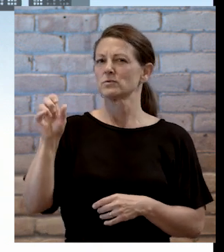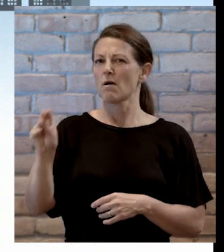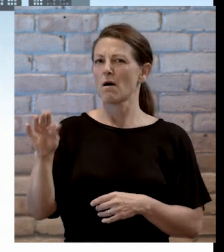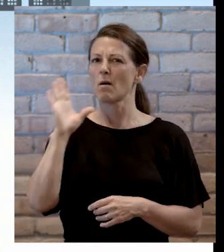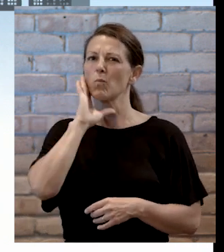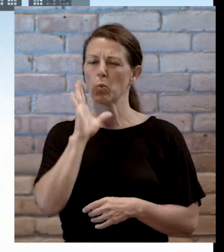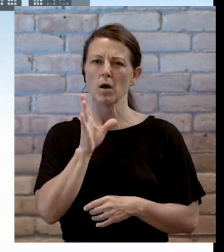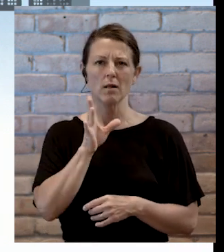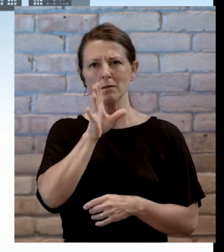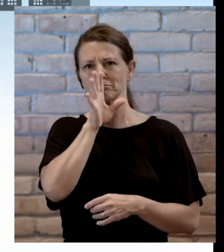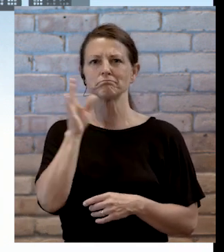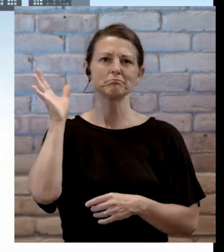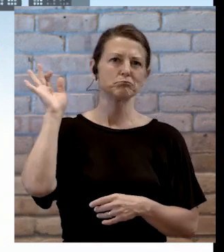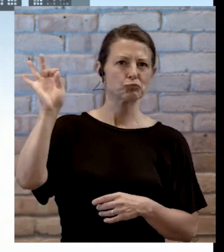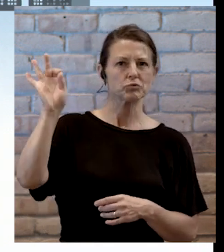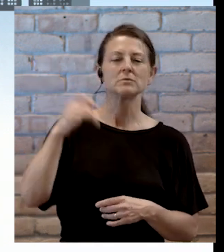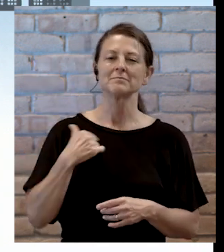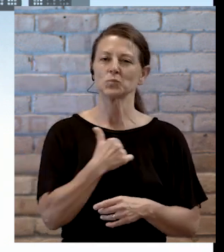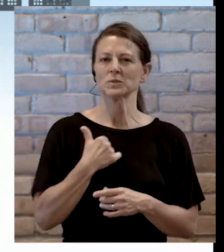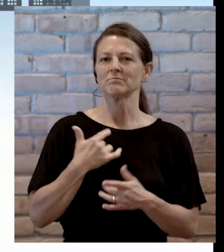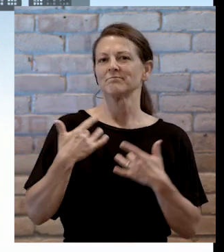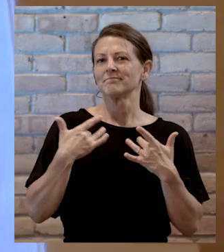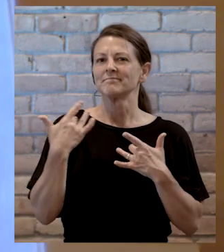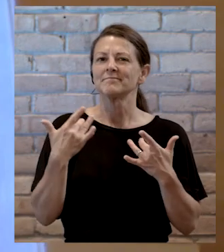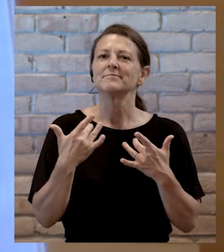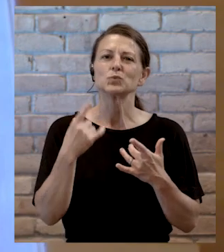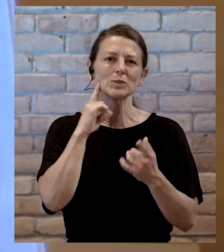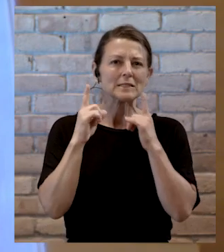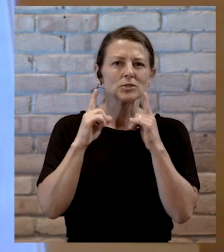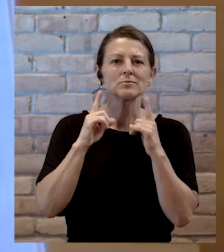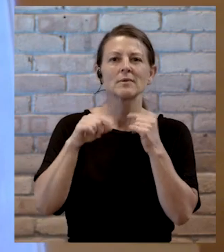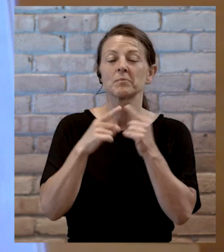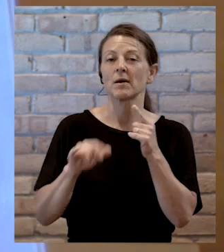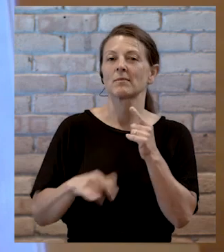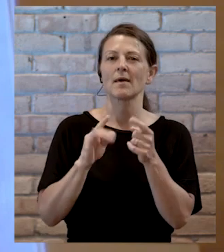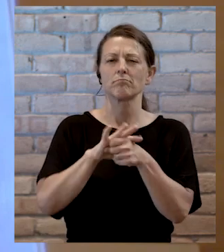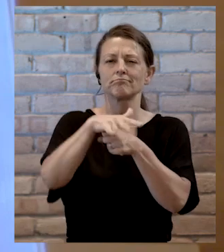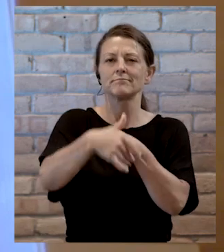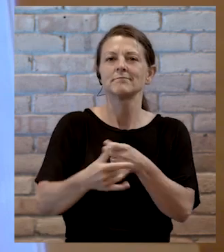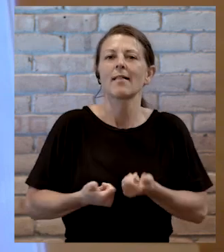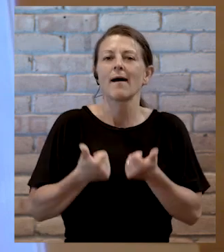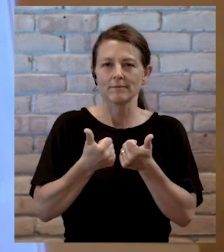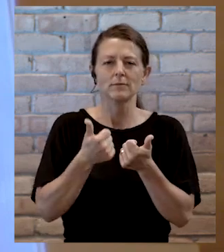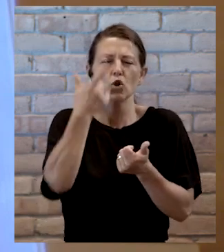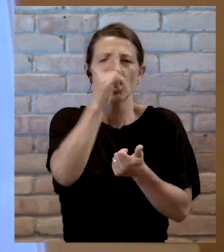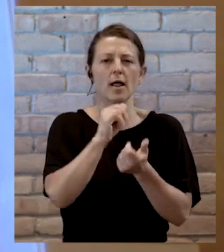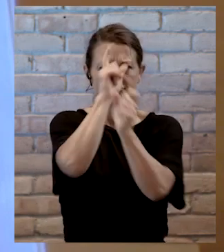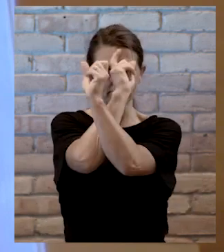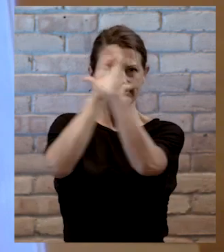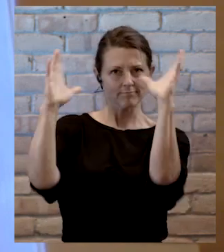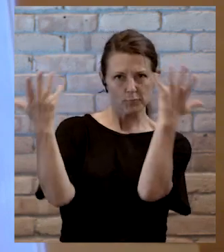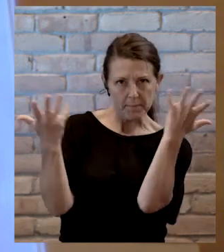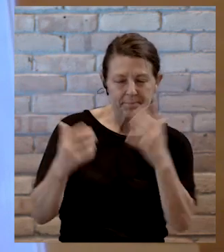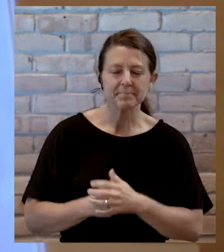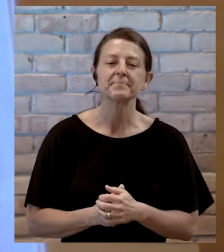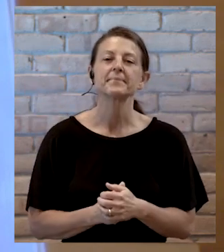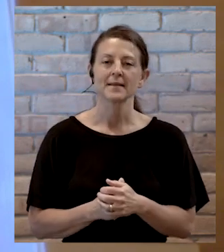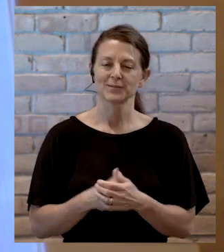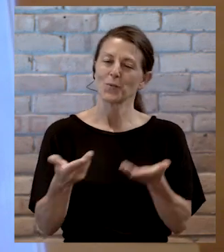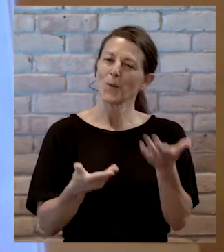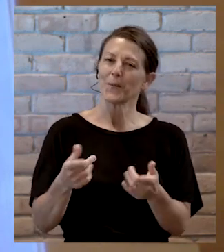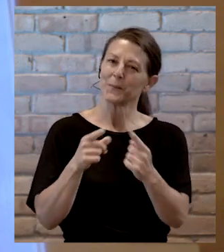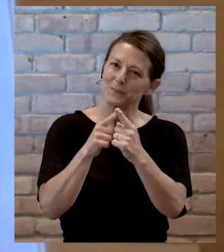us. So excited to hear about what the abundant life looks like. And so welcome to